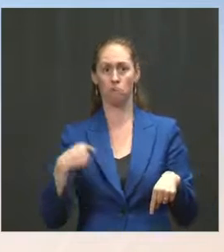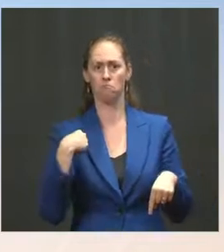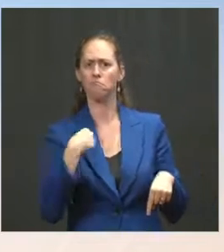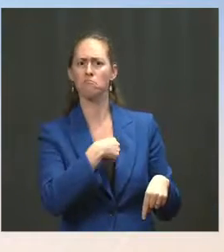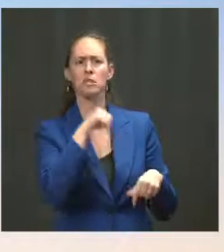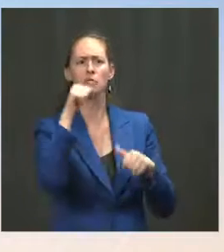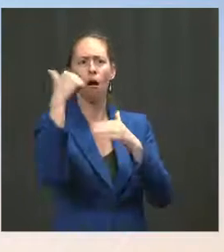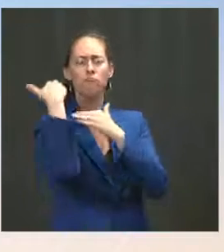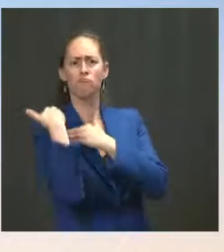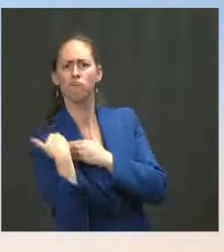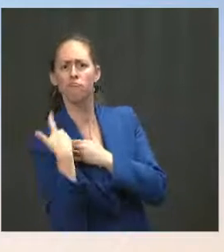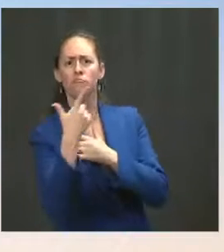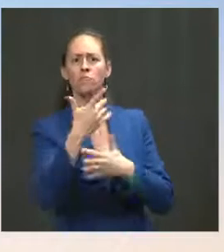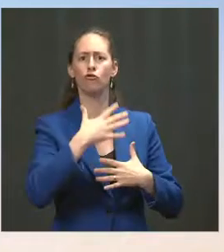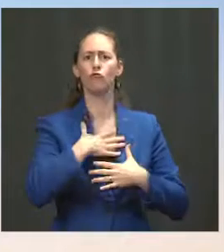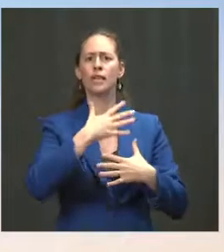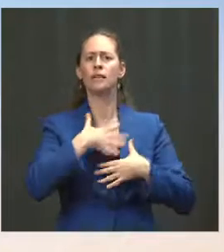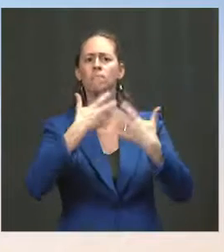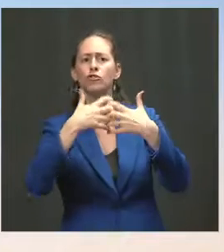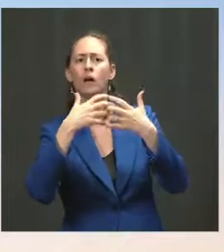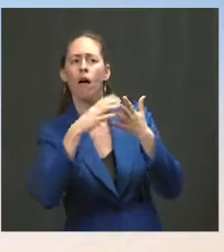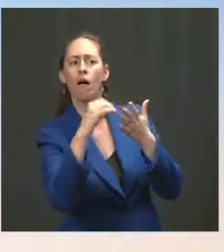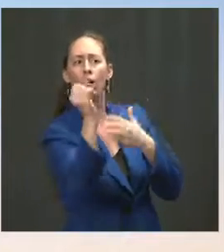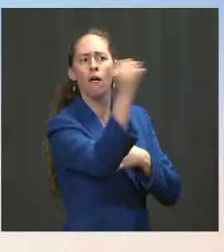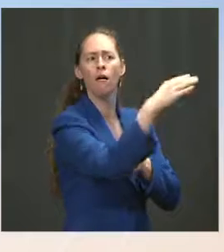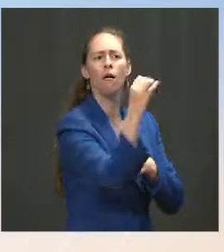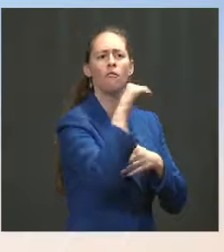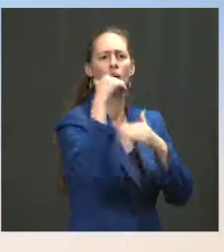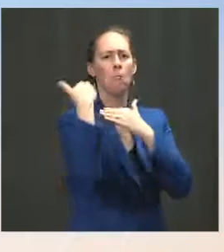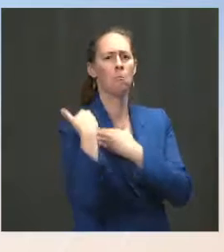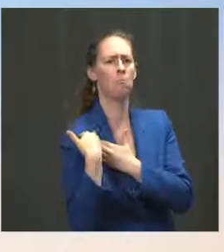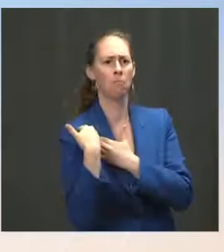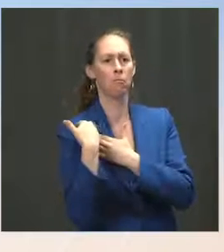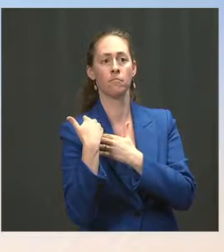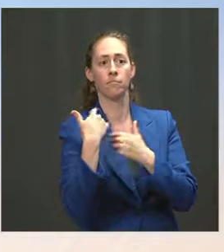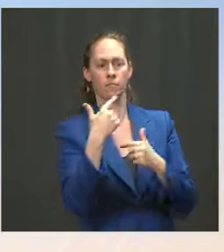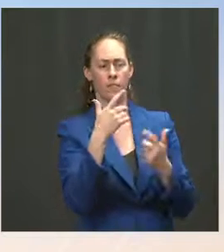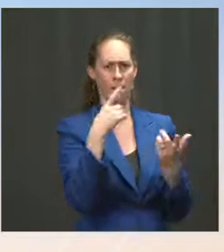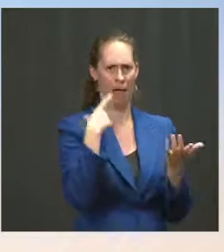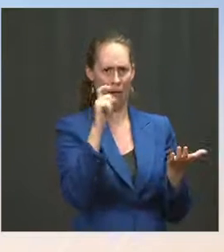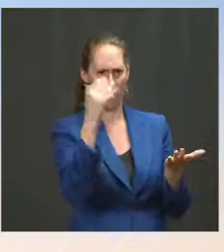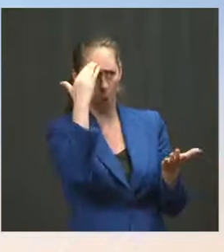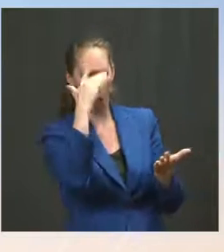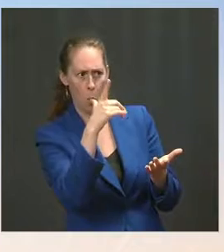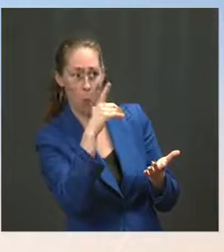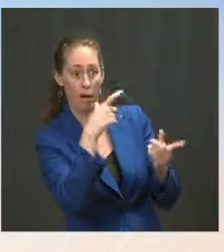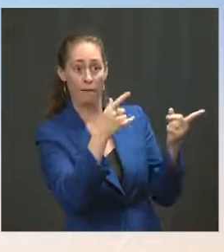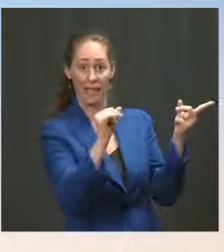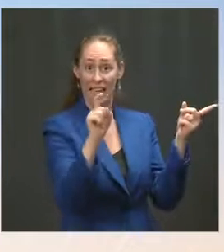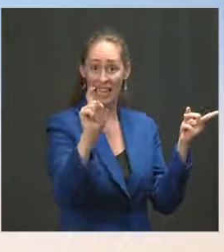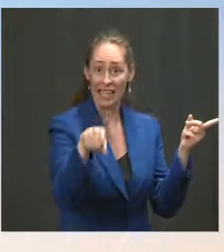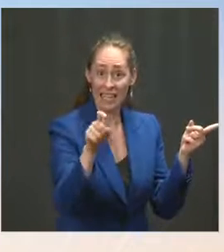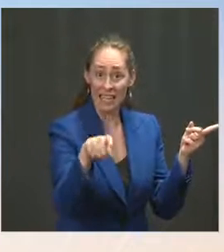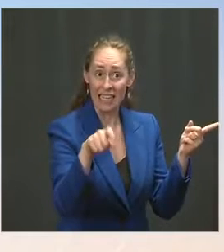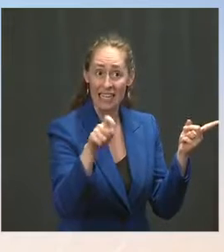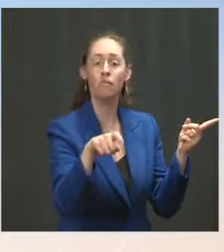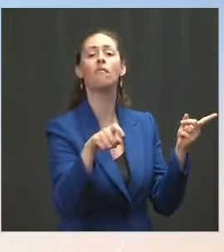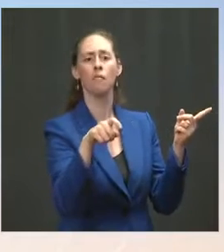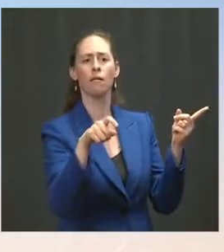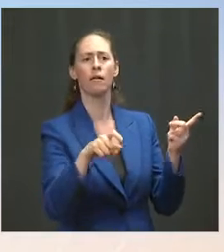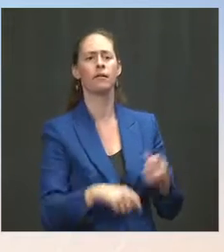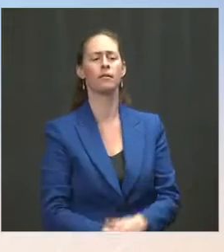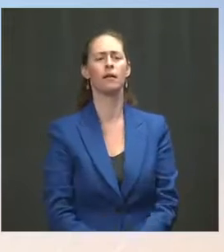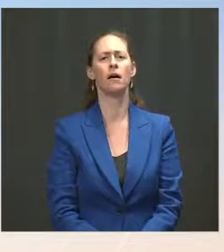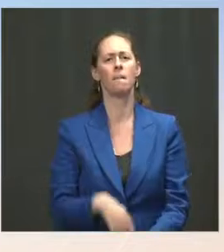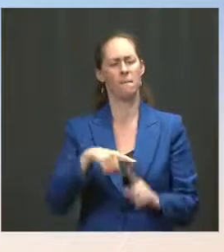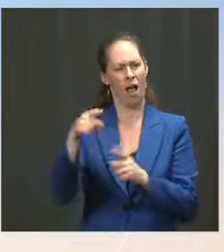states without their interest in receiving the ventilators. I think the most important question here is why would you oppose receiving ventilators